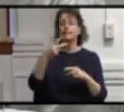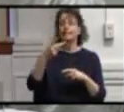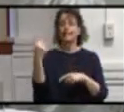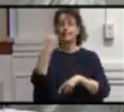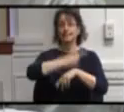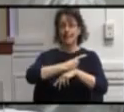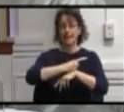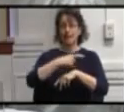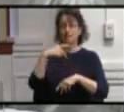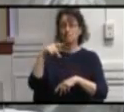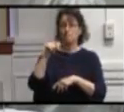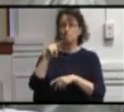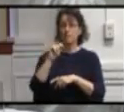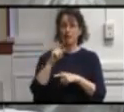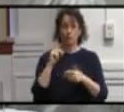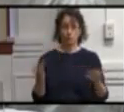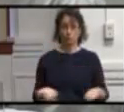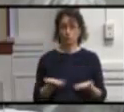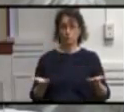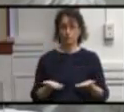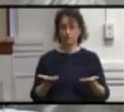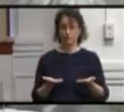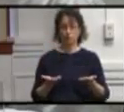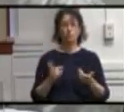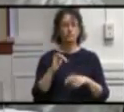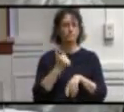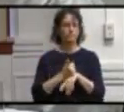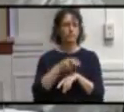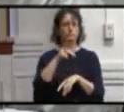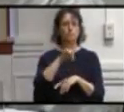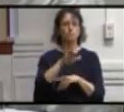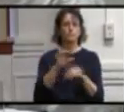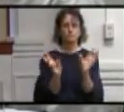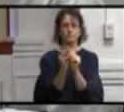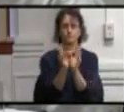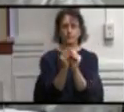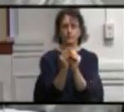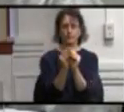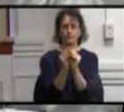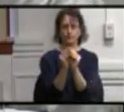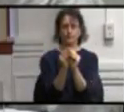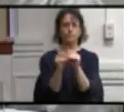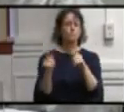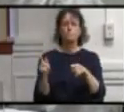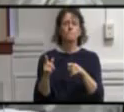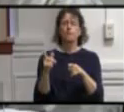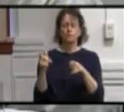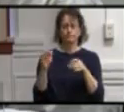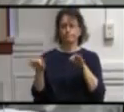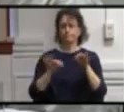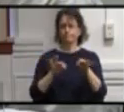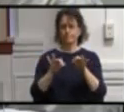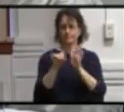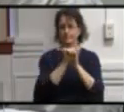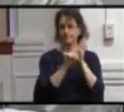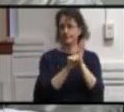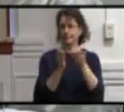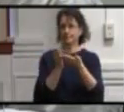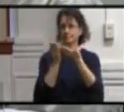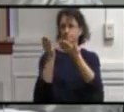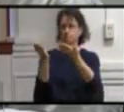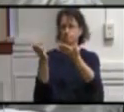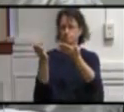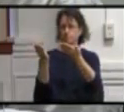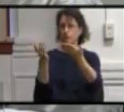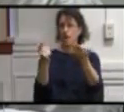and Pat Moulton was here, and there was a public hearing, and that involved the state's proposal to put a portion, and no one knows what a